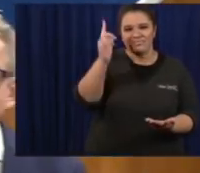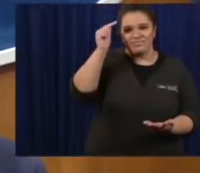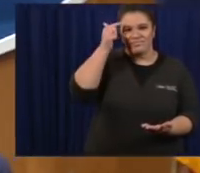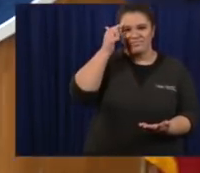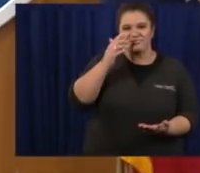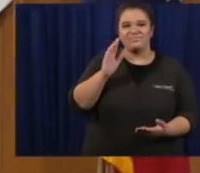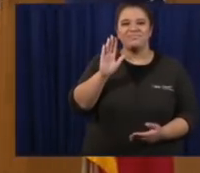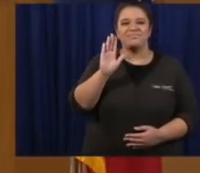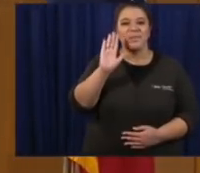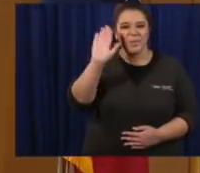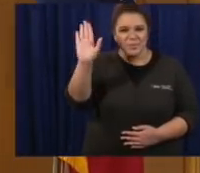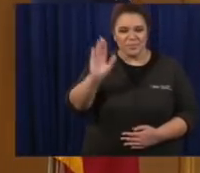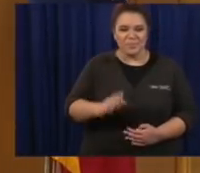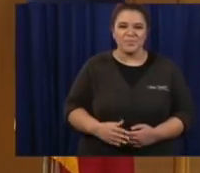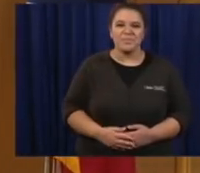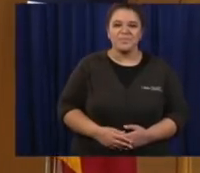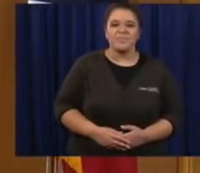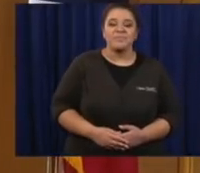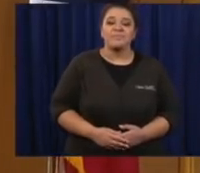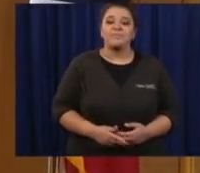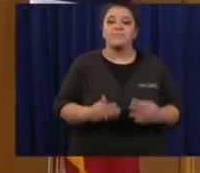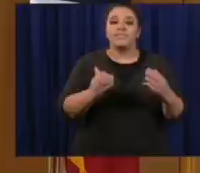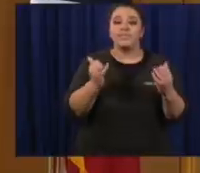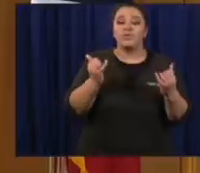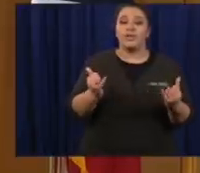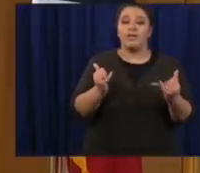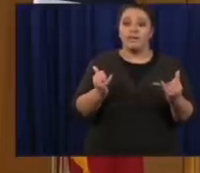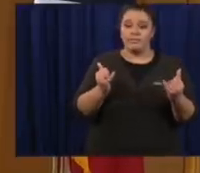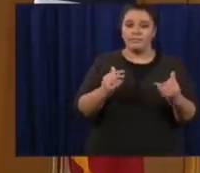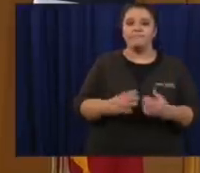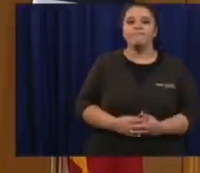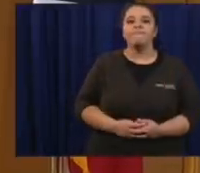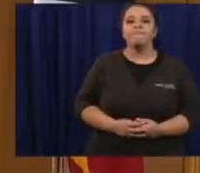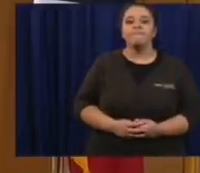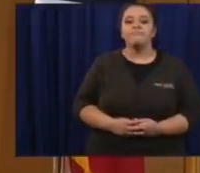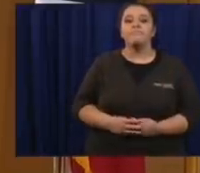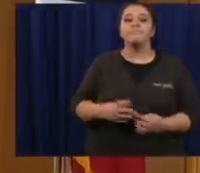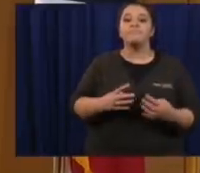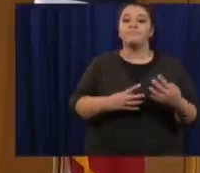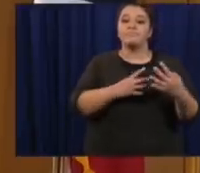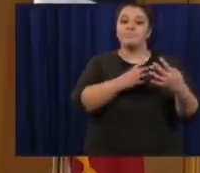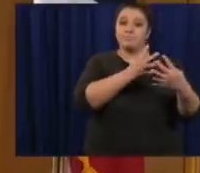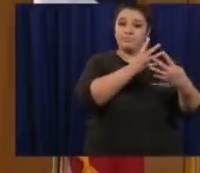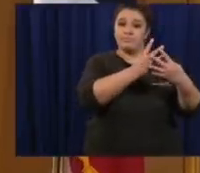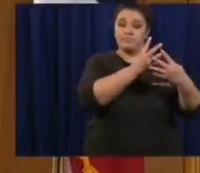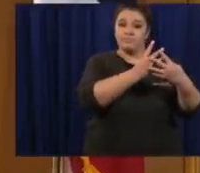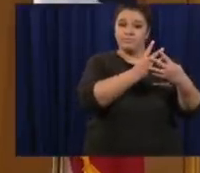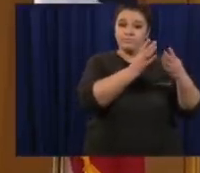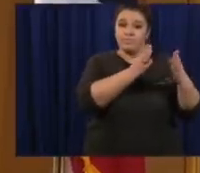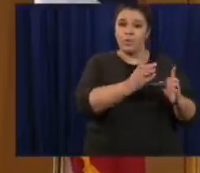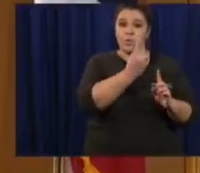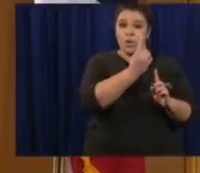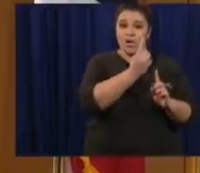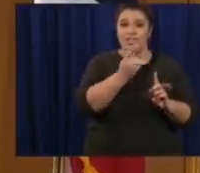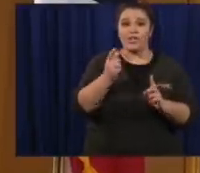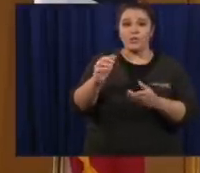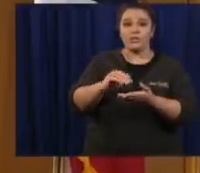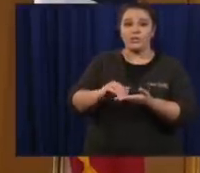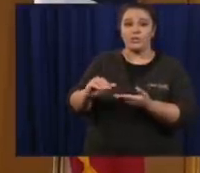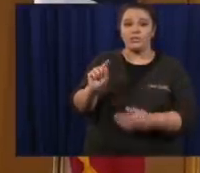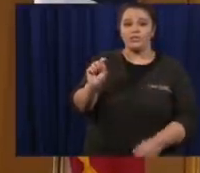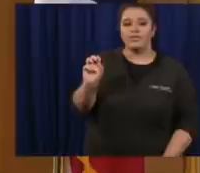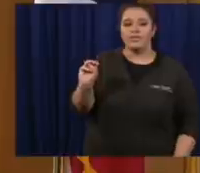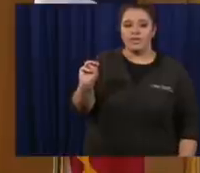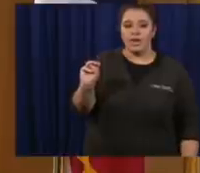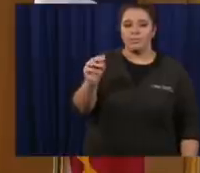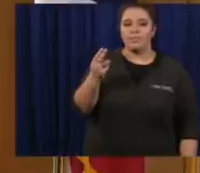Hello, Governor. Today, one of the inmates that you commuted was Tom Noe. Could you give us an idea of what kind of a